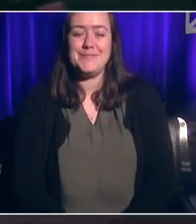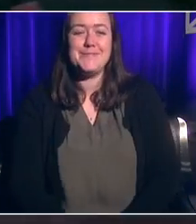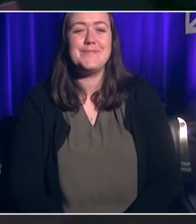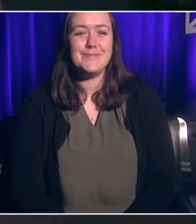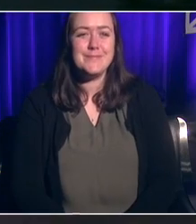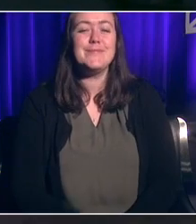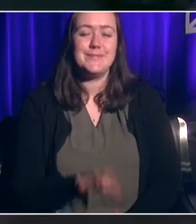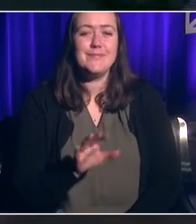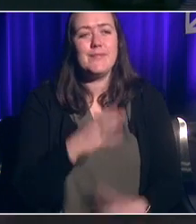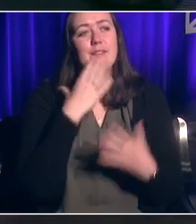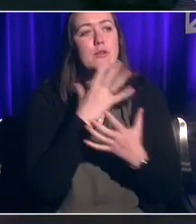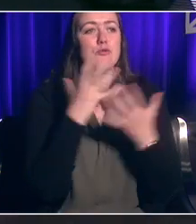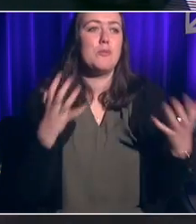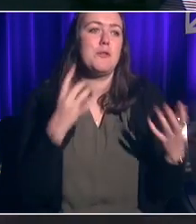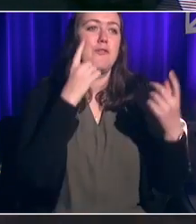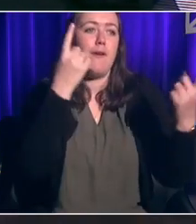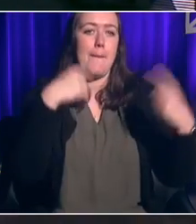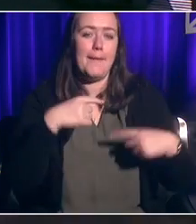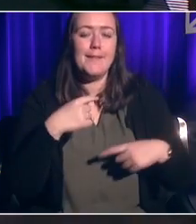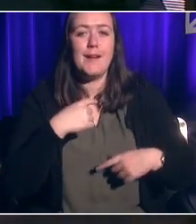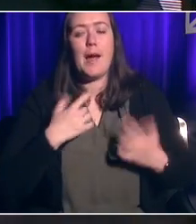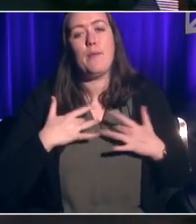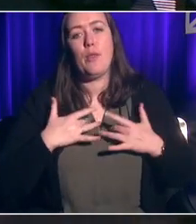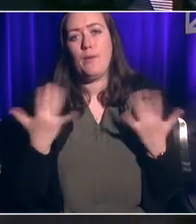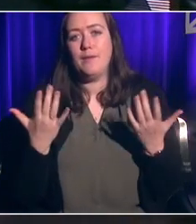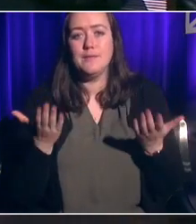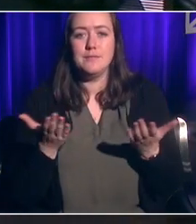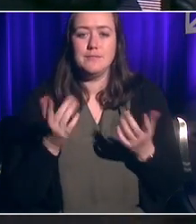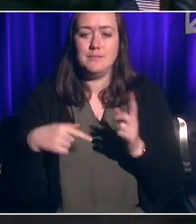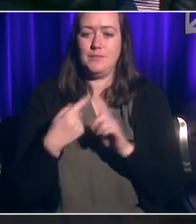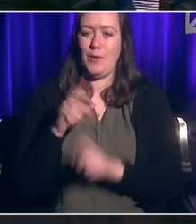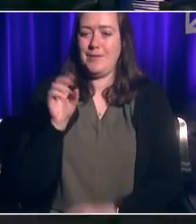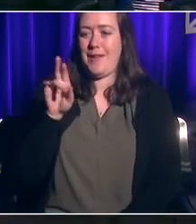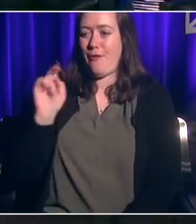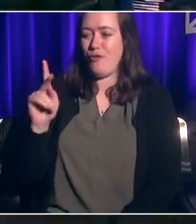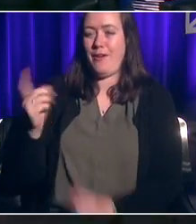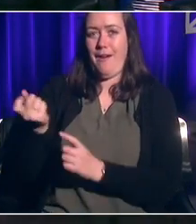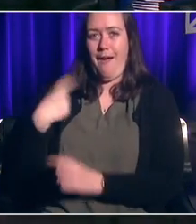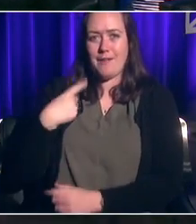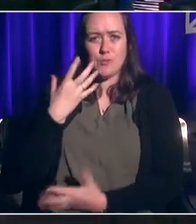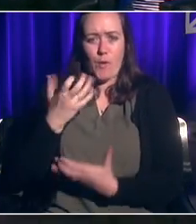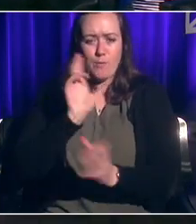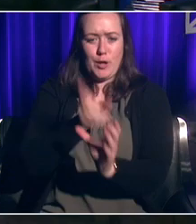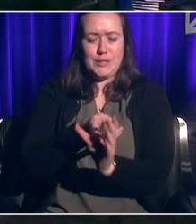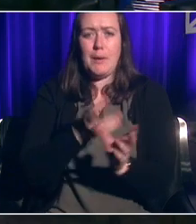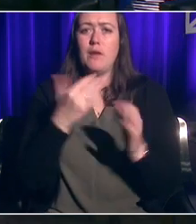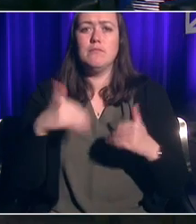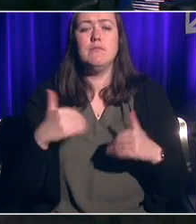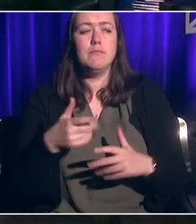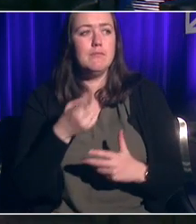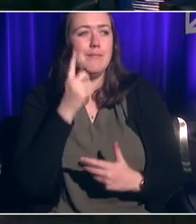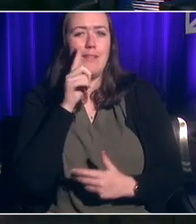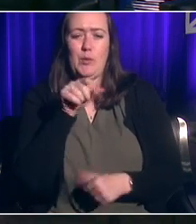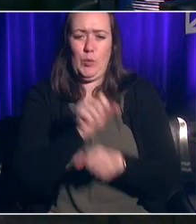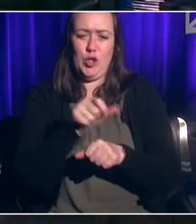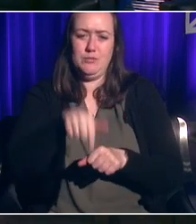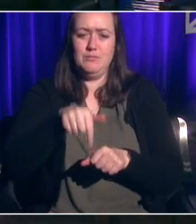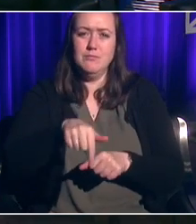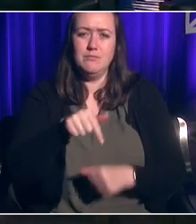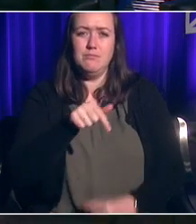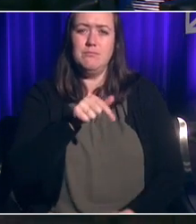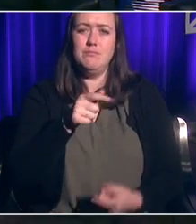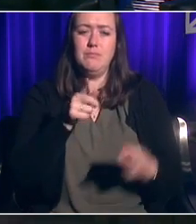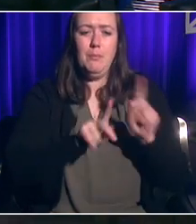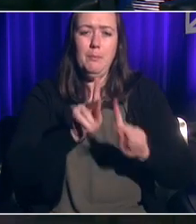you so much for being here today. I was super excited when Derek asked if I wanted to participate. I think that the work that folks do